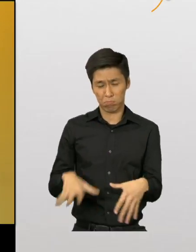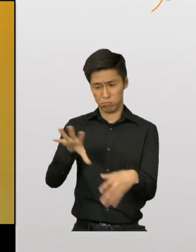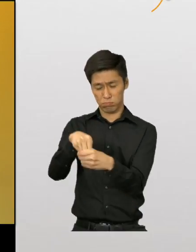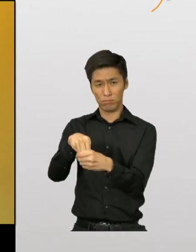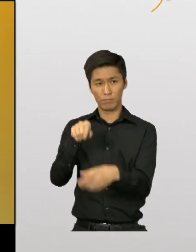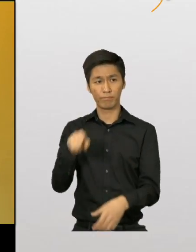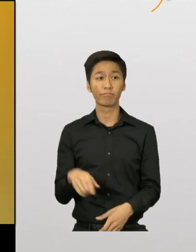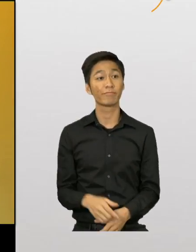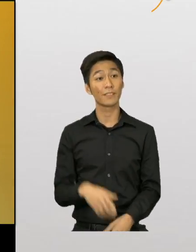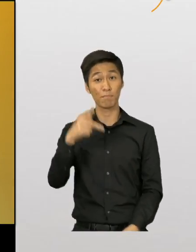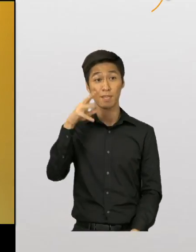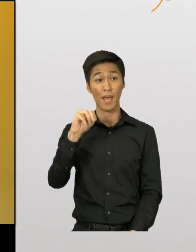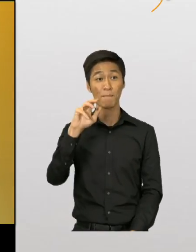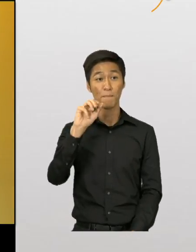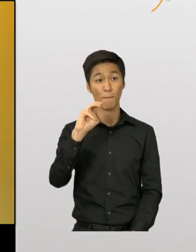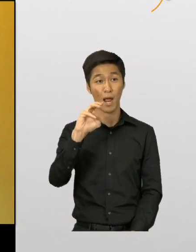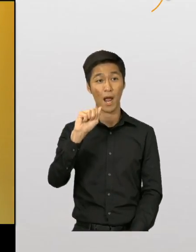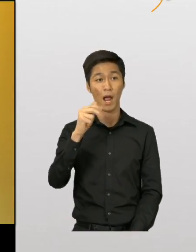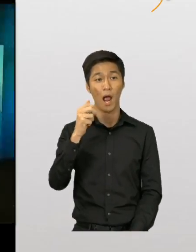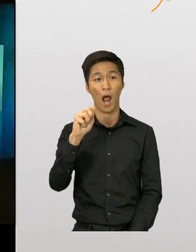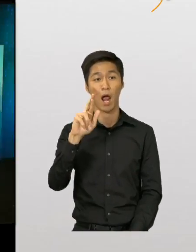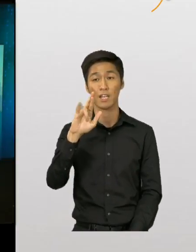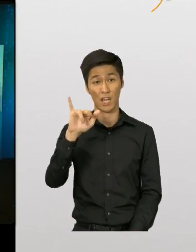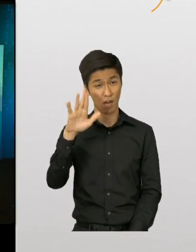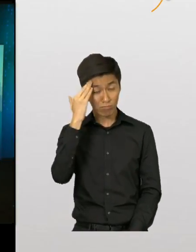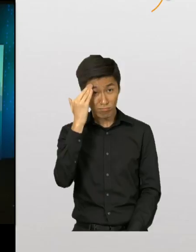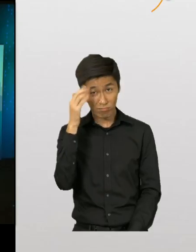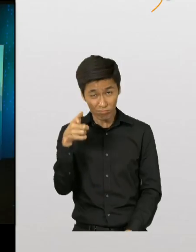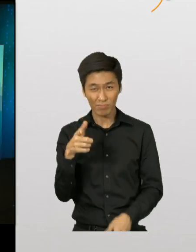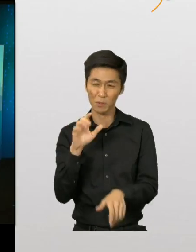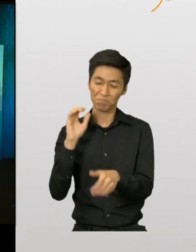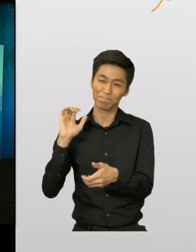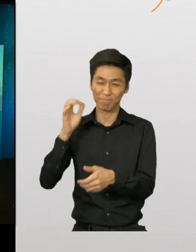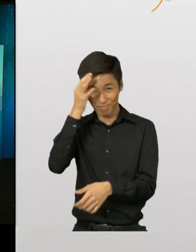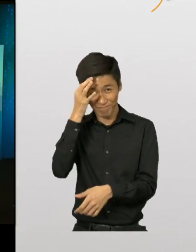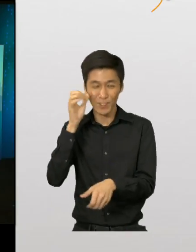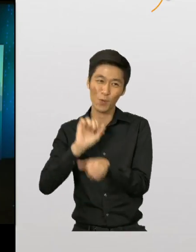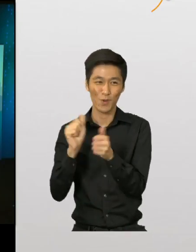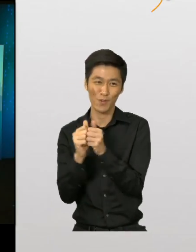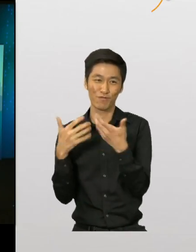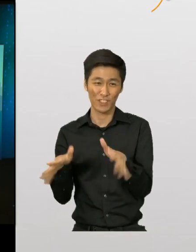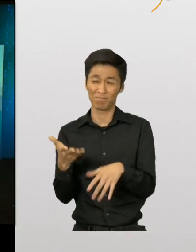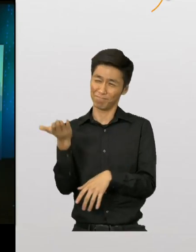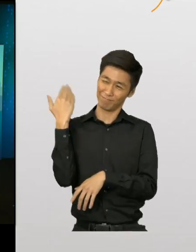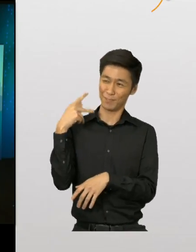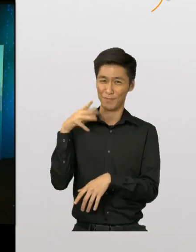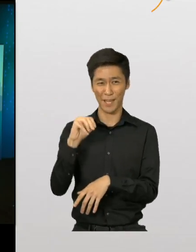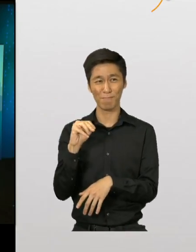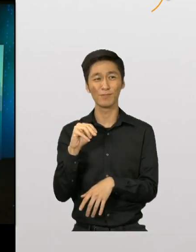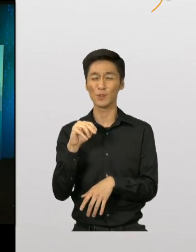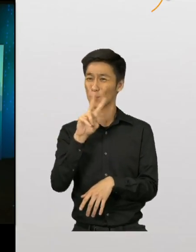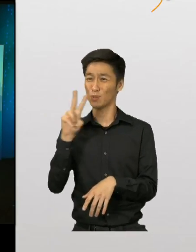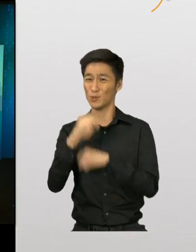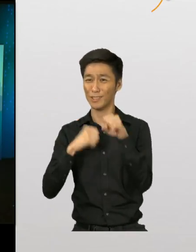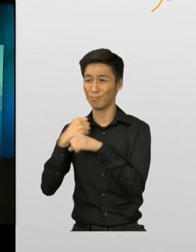Minister Mahathir is not new to us. We've worked with him before. The last time he was Prime Minister for 22 years until